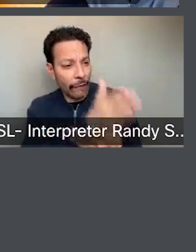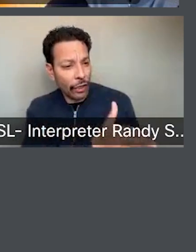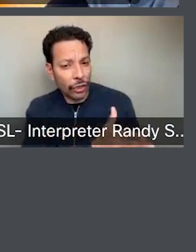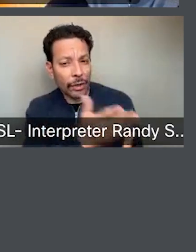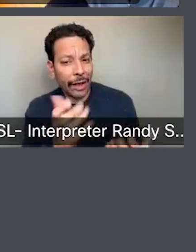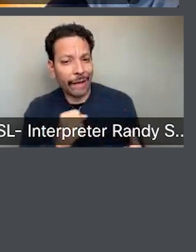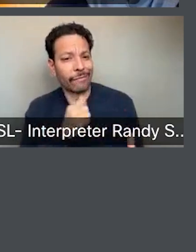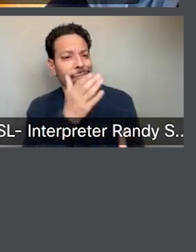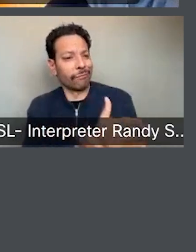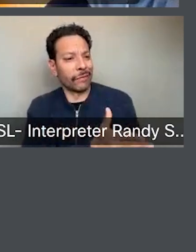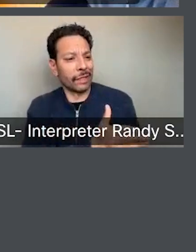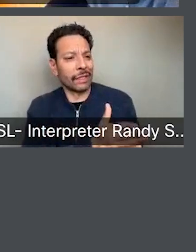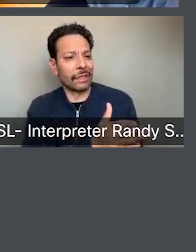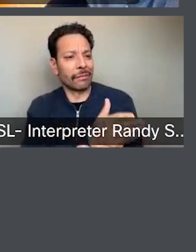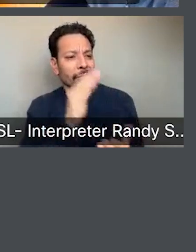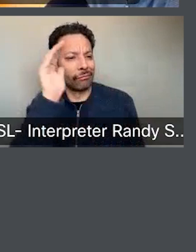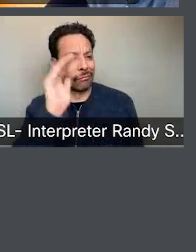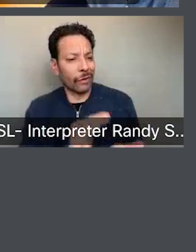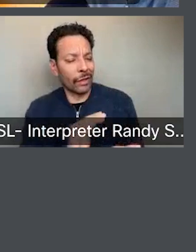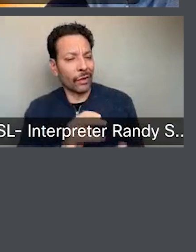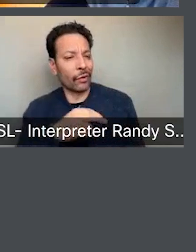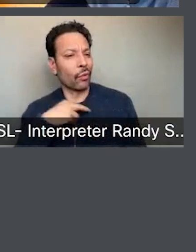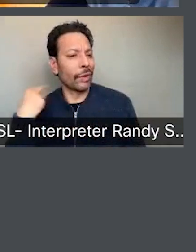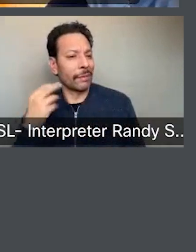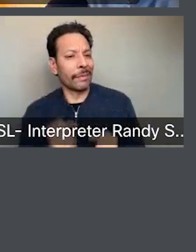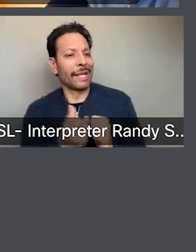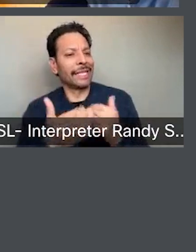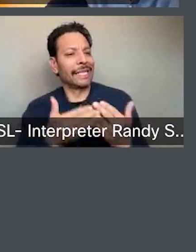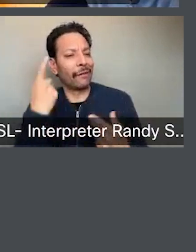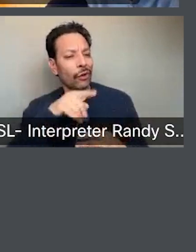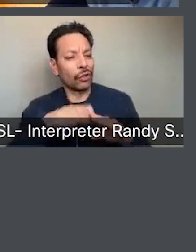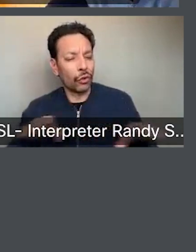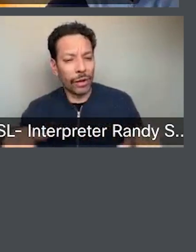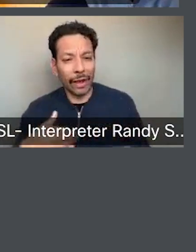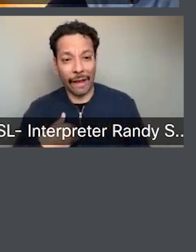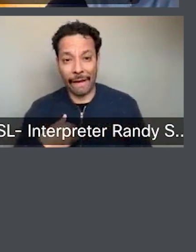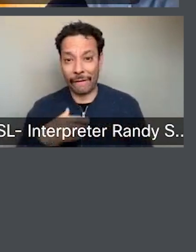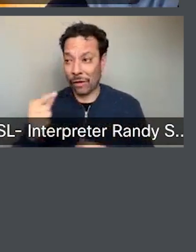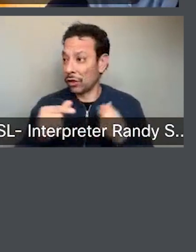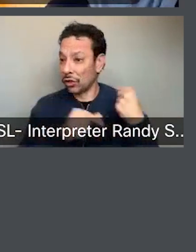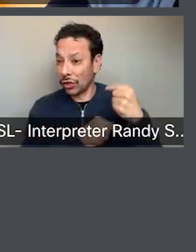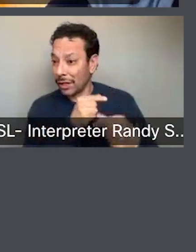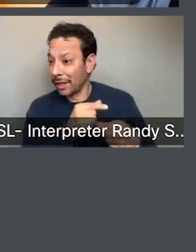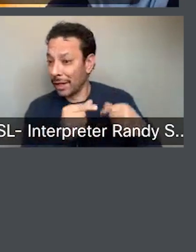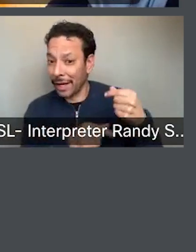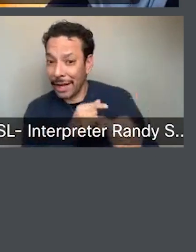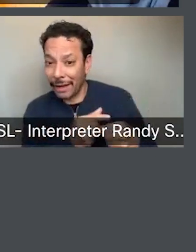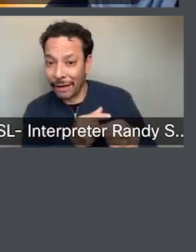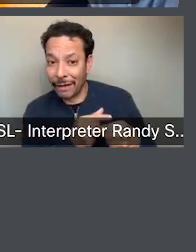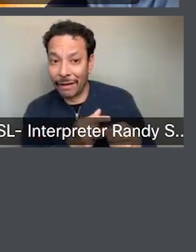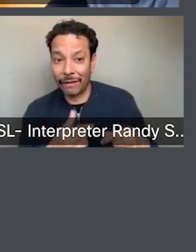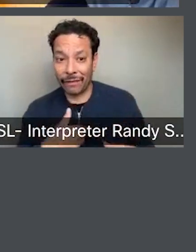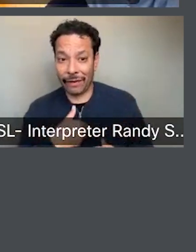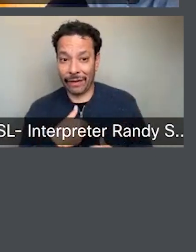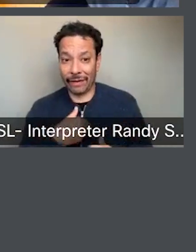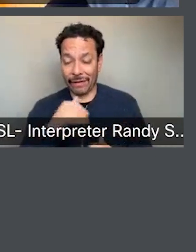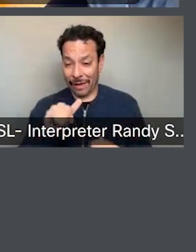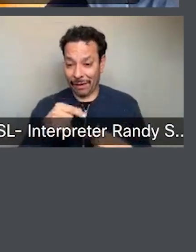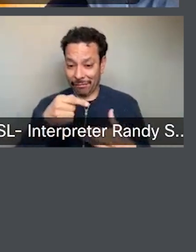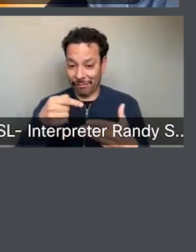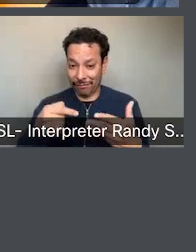it easier for children? Are there genetic factors? So now we're getting, farther along